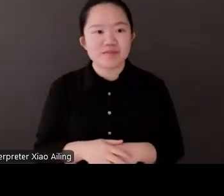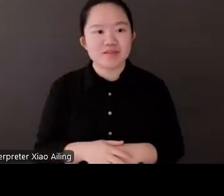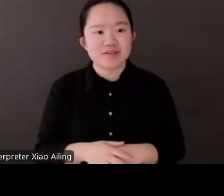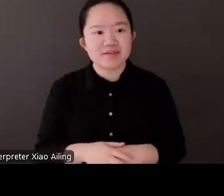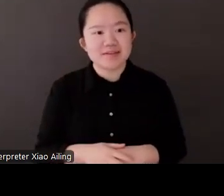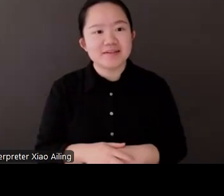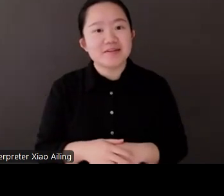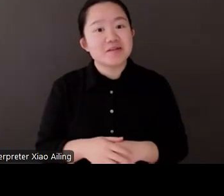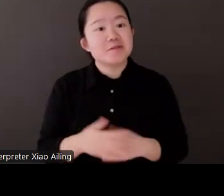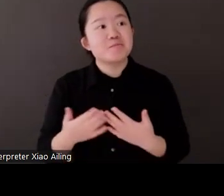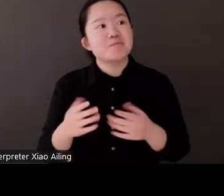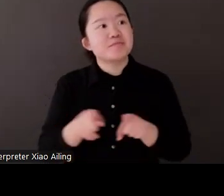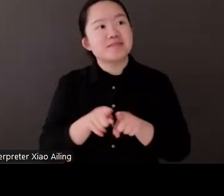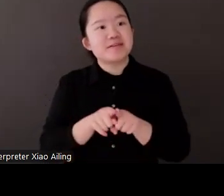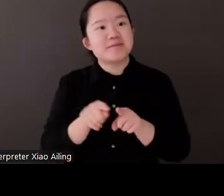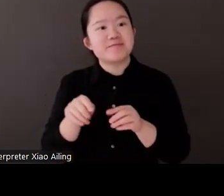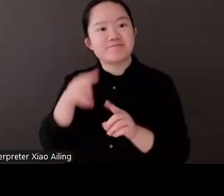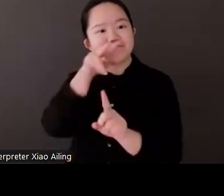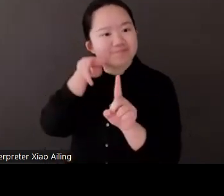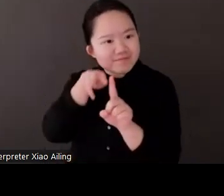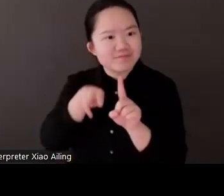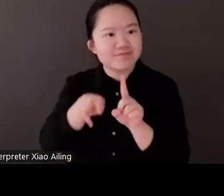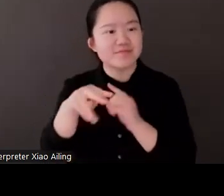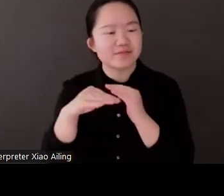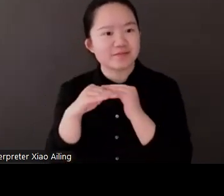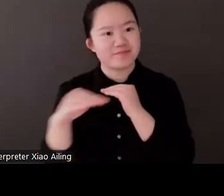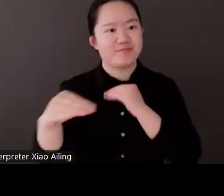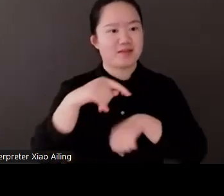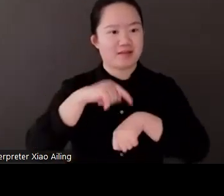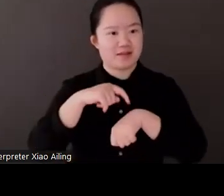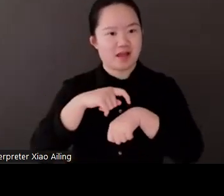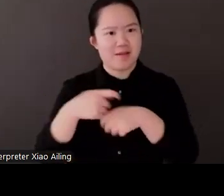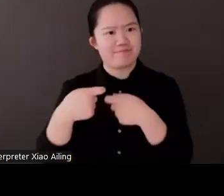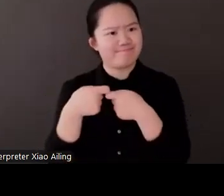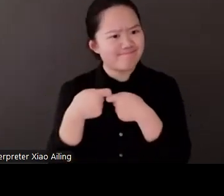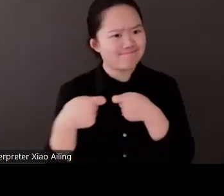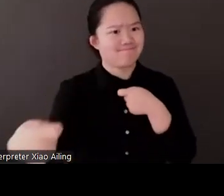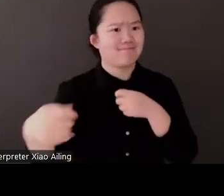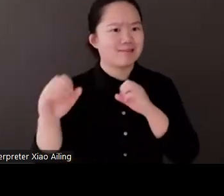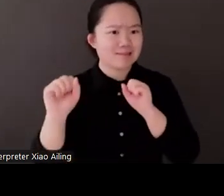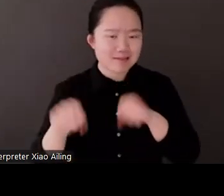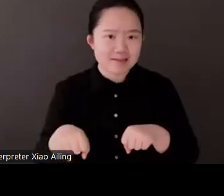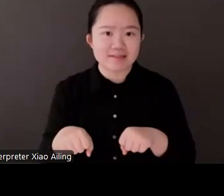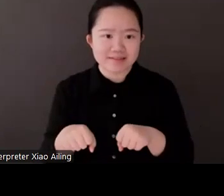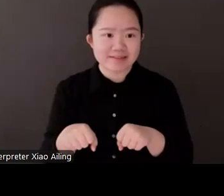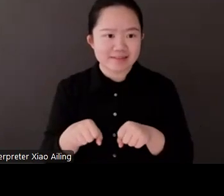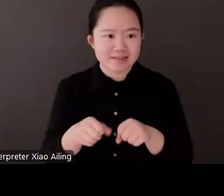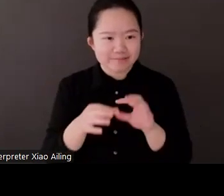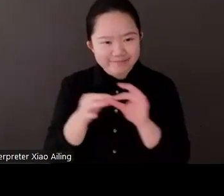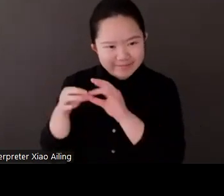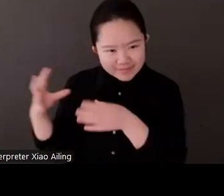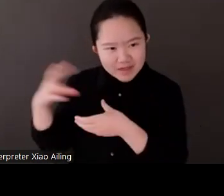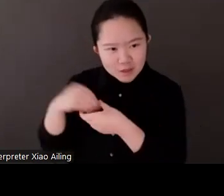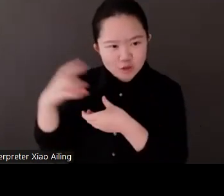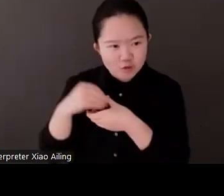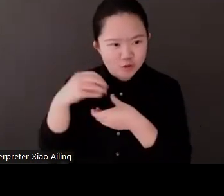long term increases the inclusion and the support for users with different disabilities, and actually the support for each and